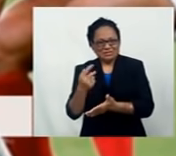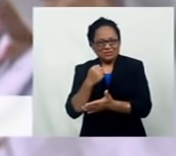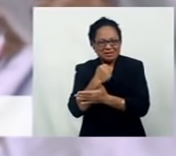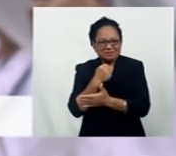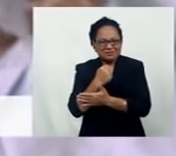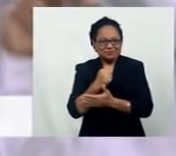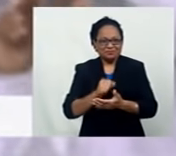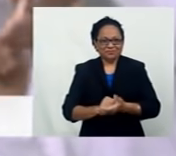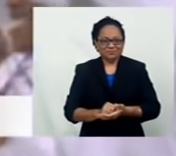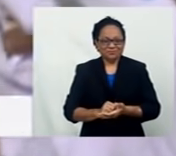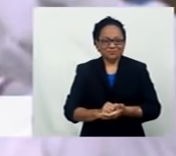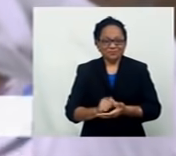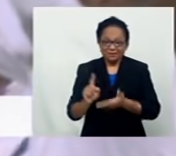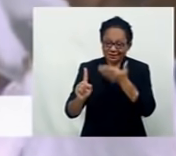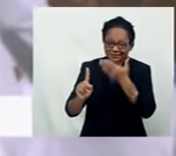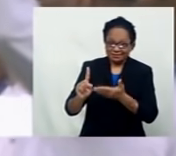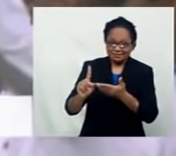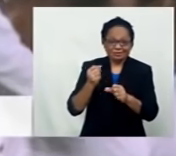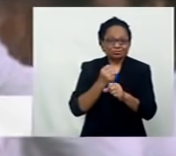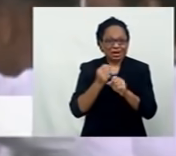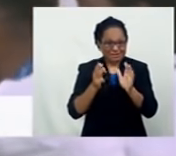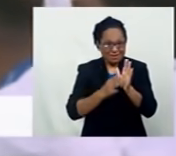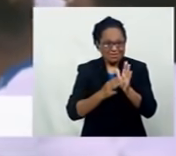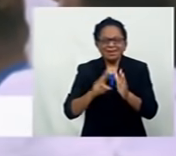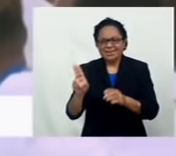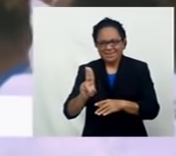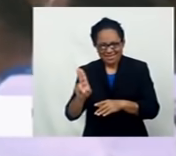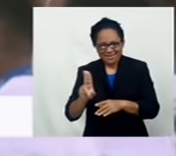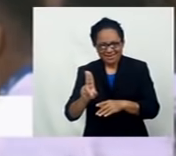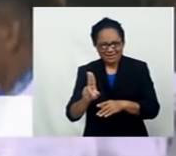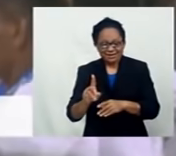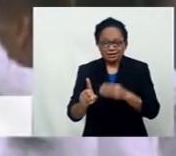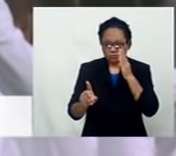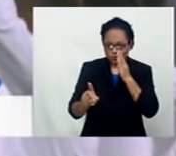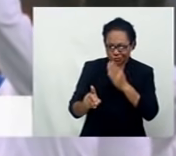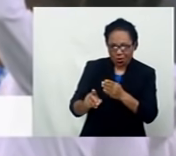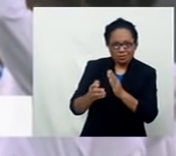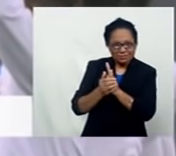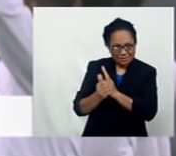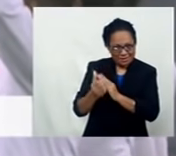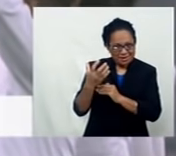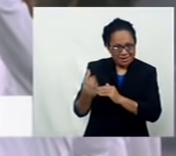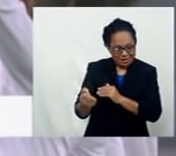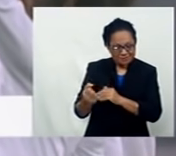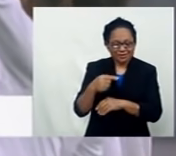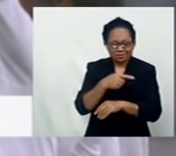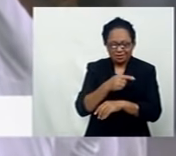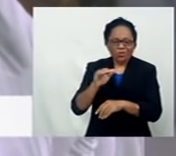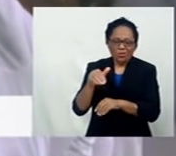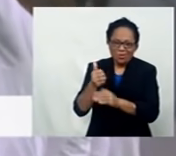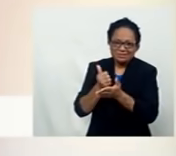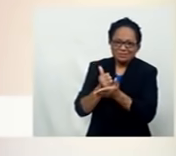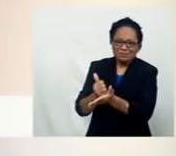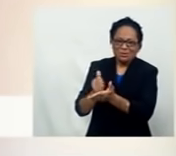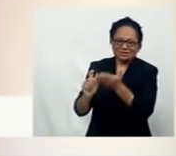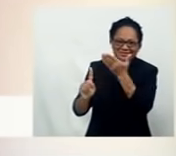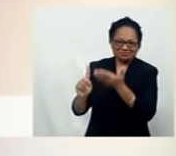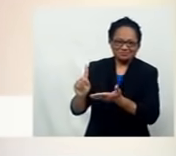It was her grandmother, who is also her namesake, who saw the talent she possessed and believed in her. Took